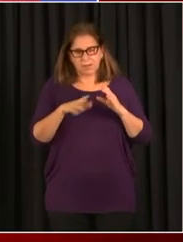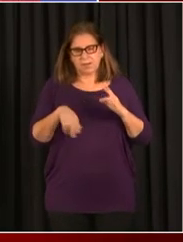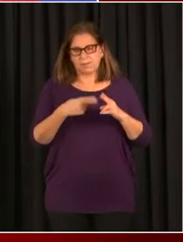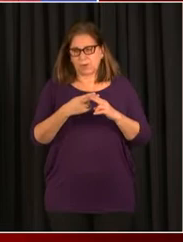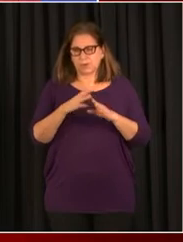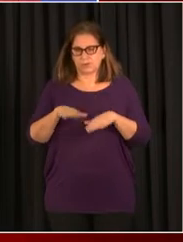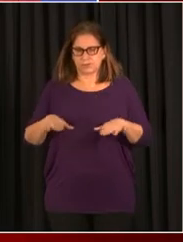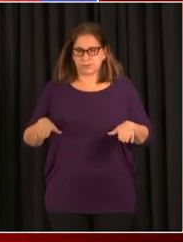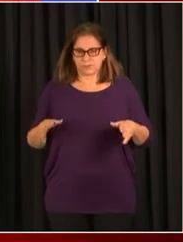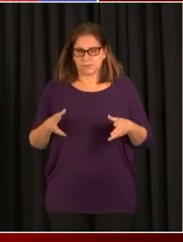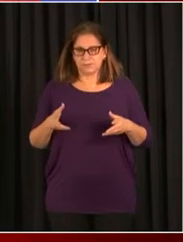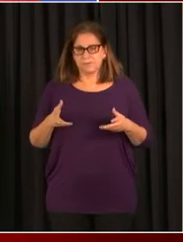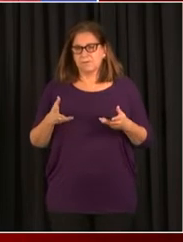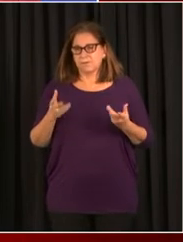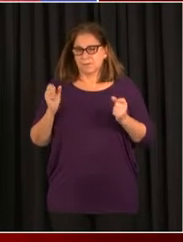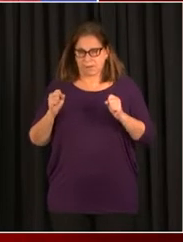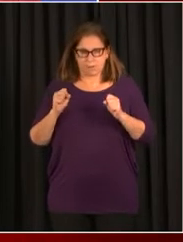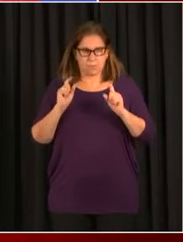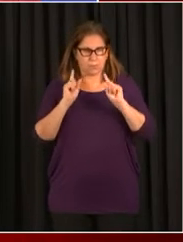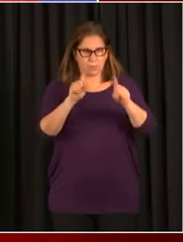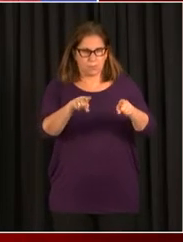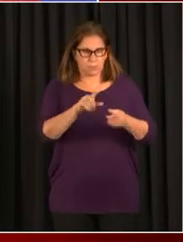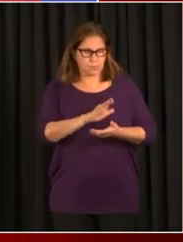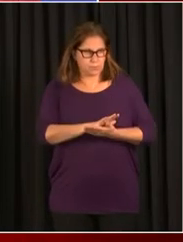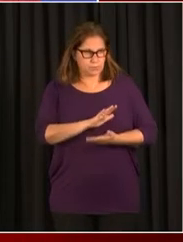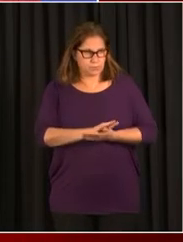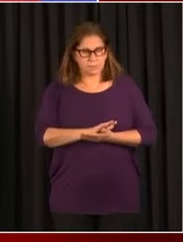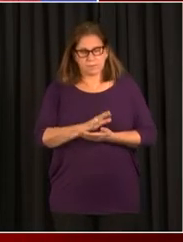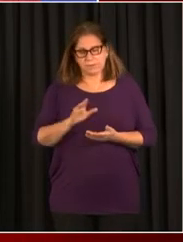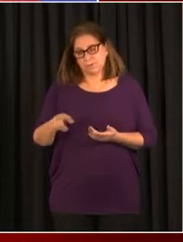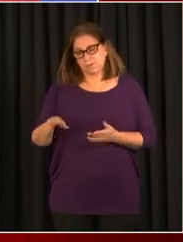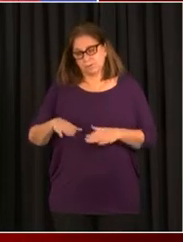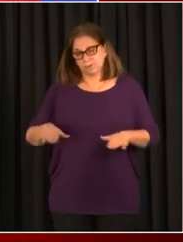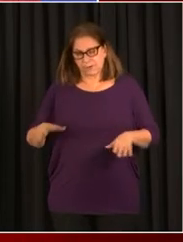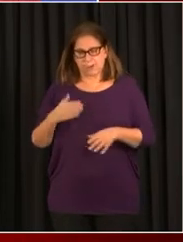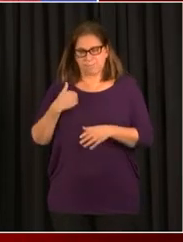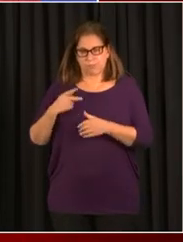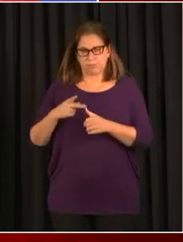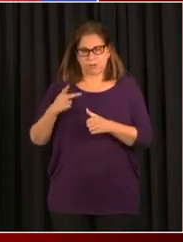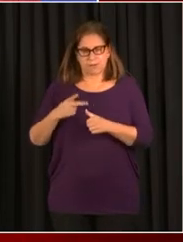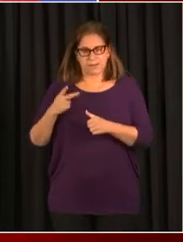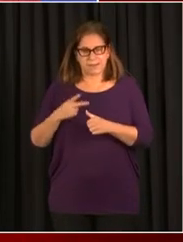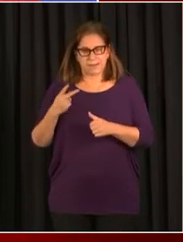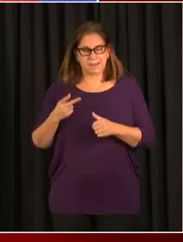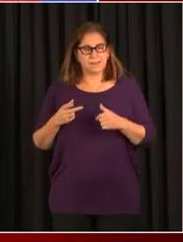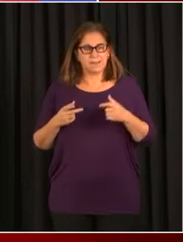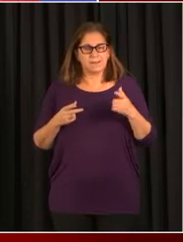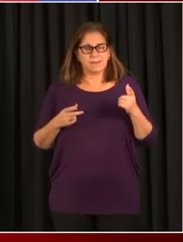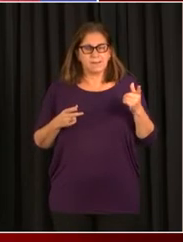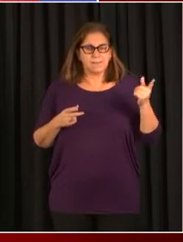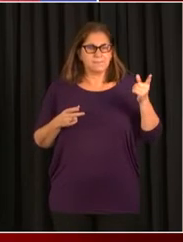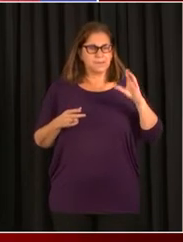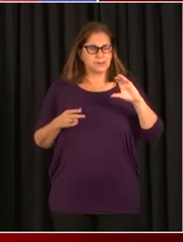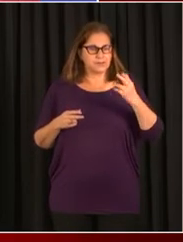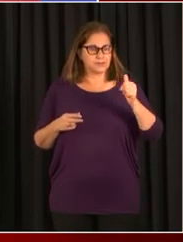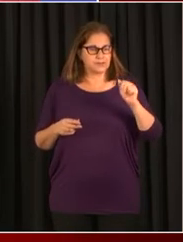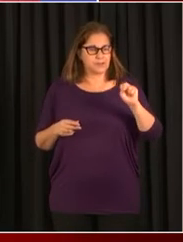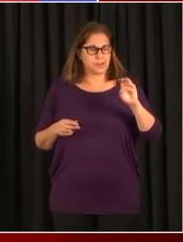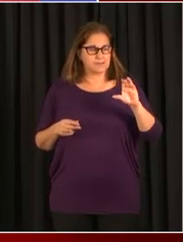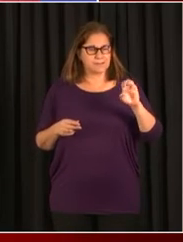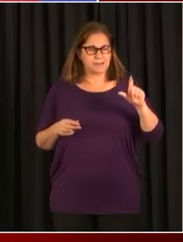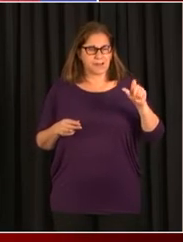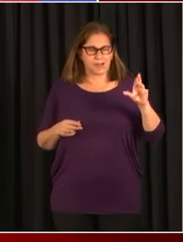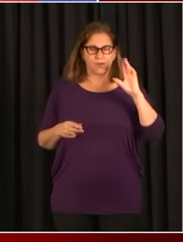emailing parents for opportunities to participate in the care classrooms, where their